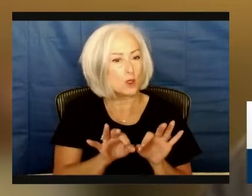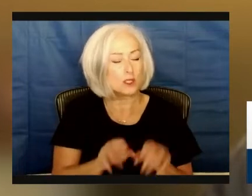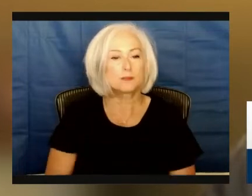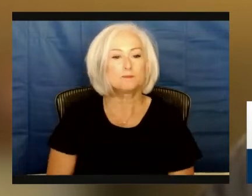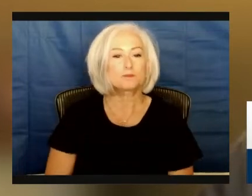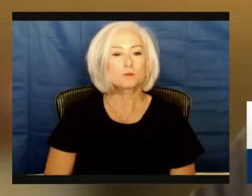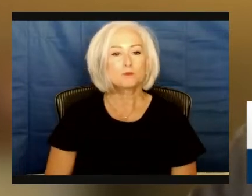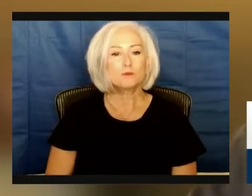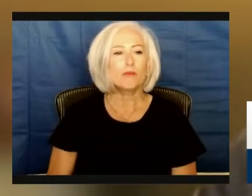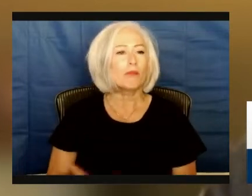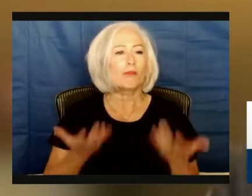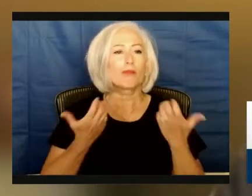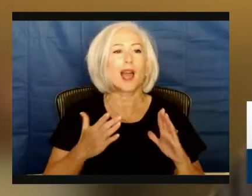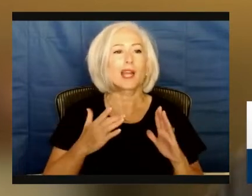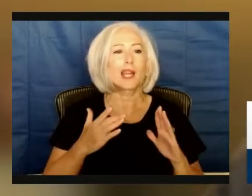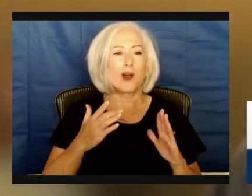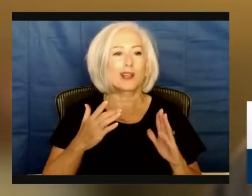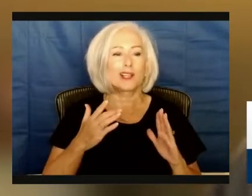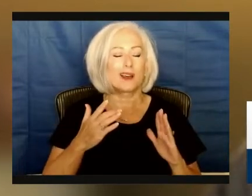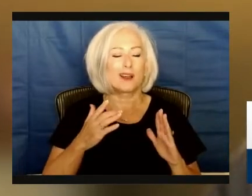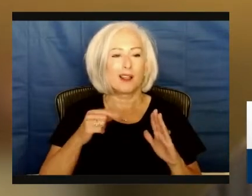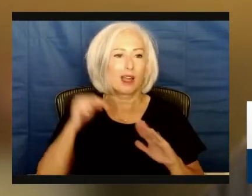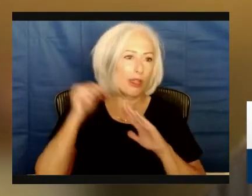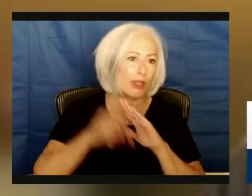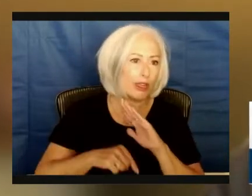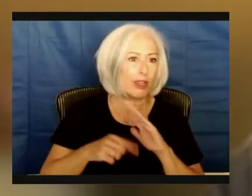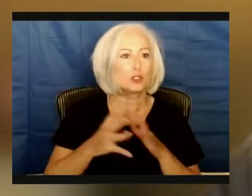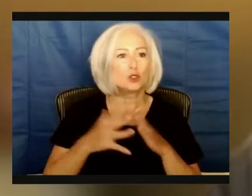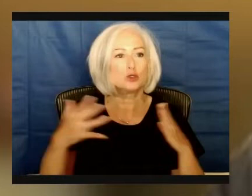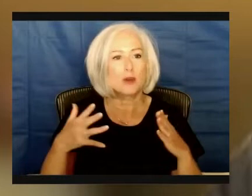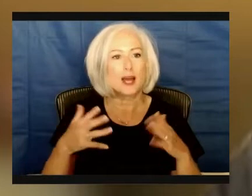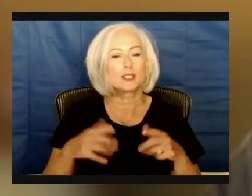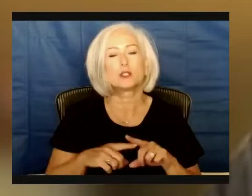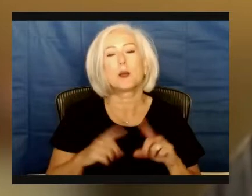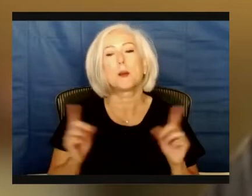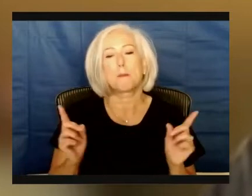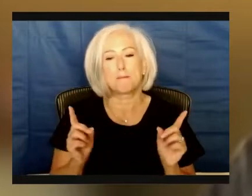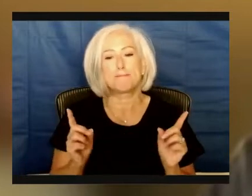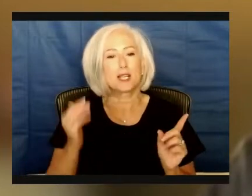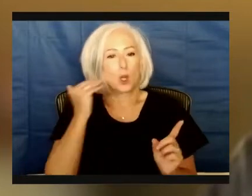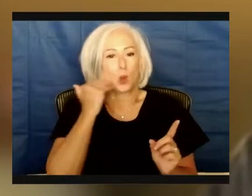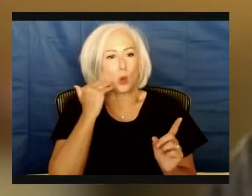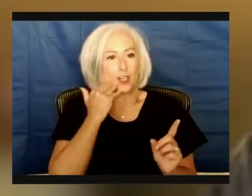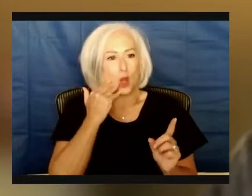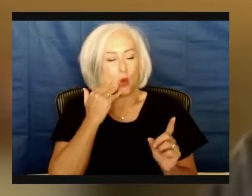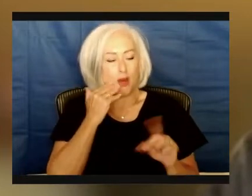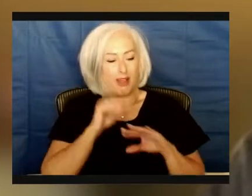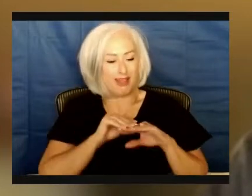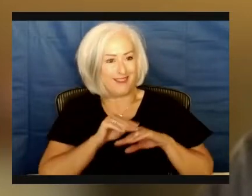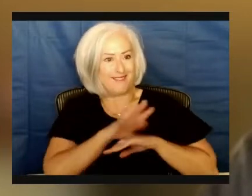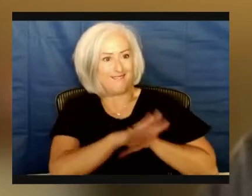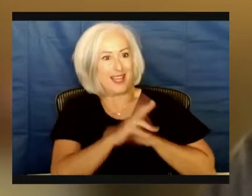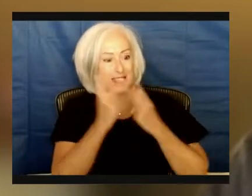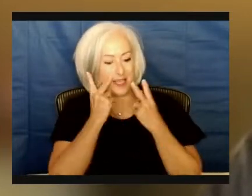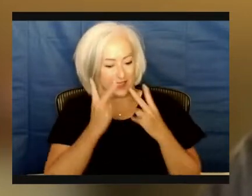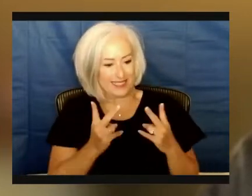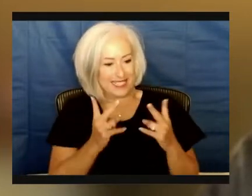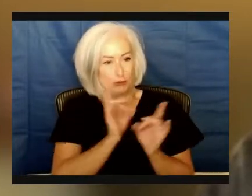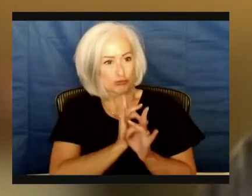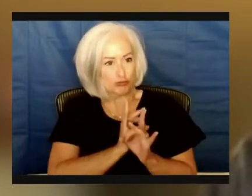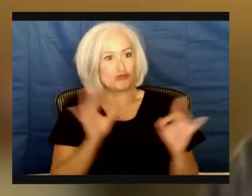don't want to go too far down that particular path, but we know that the cumulative effect of seeing these traumas is